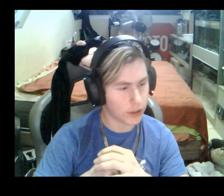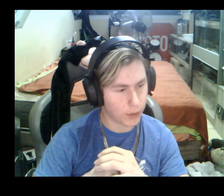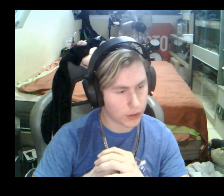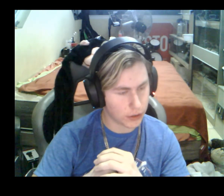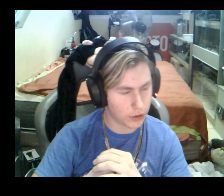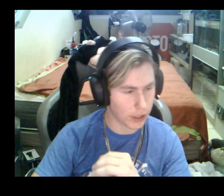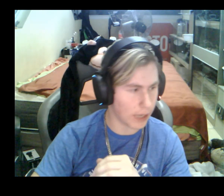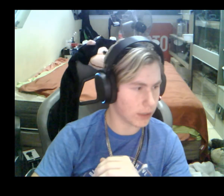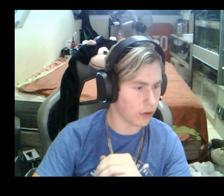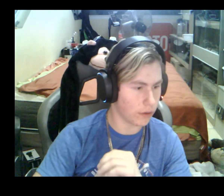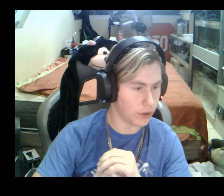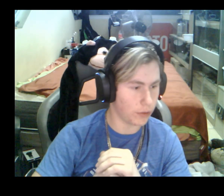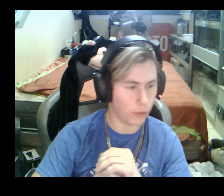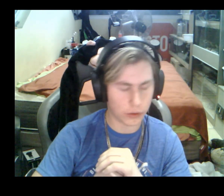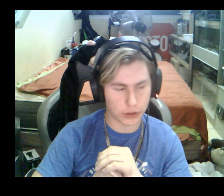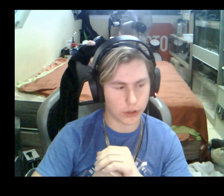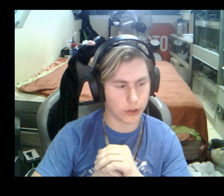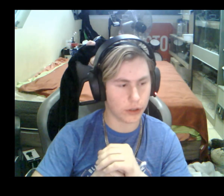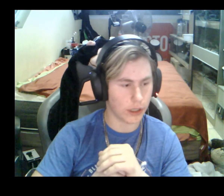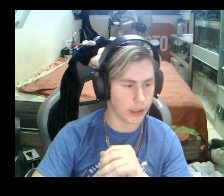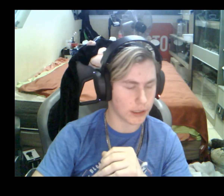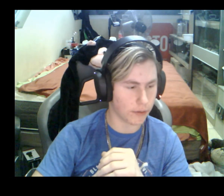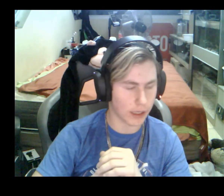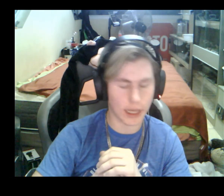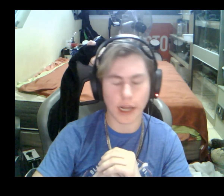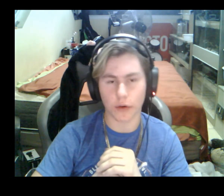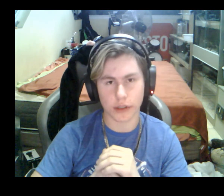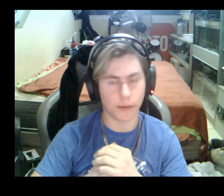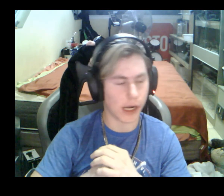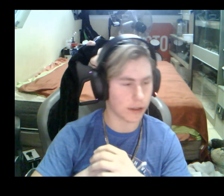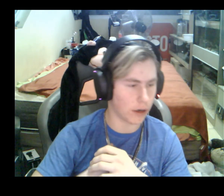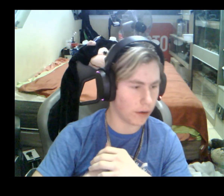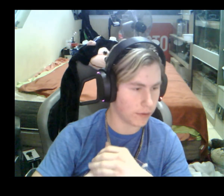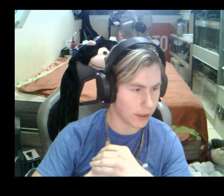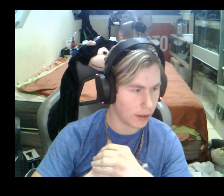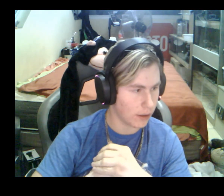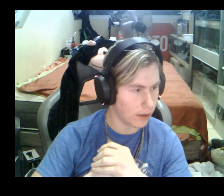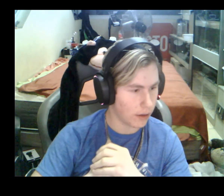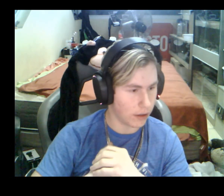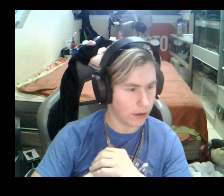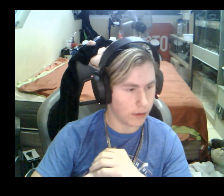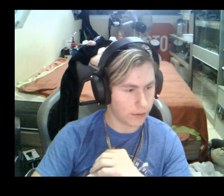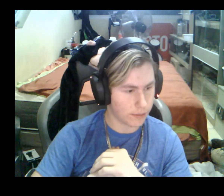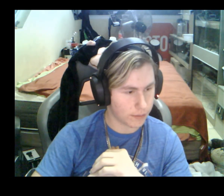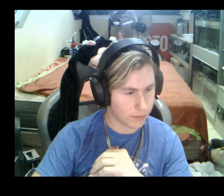like first-person shooter games like Call of Duty Warzone and stuff like that, and also Minecraft.